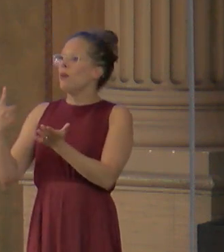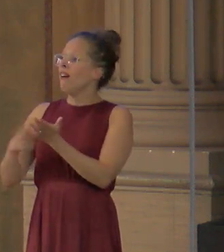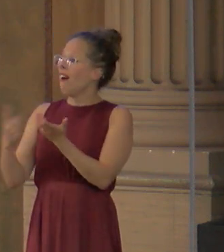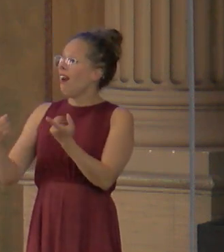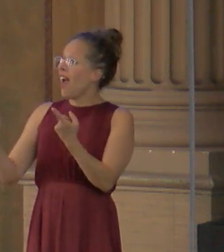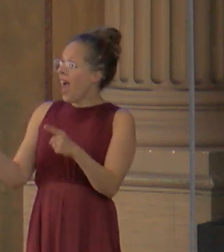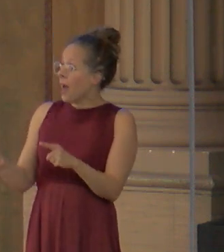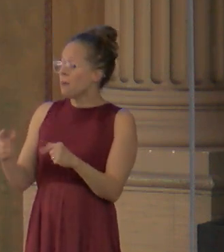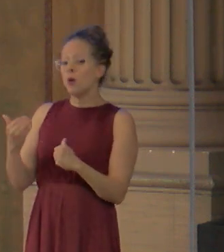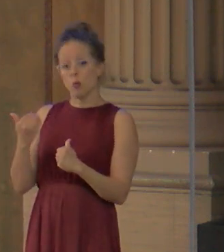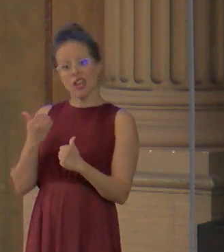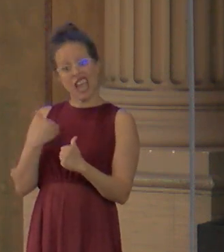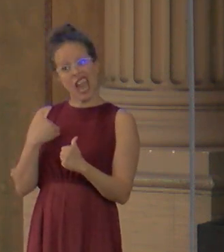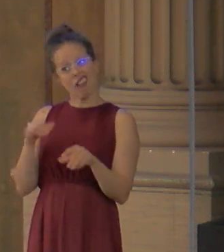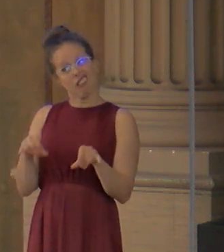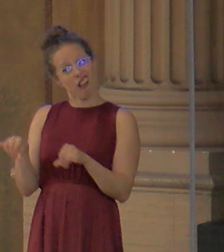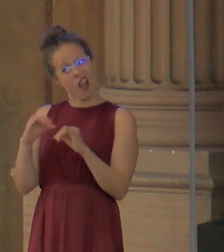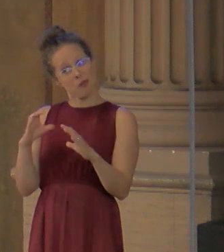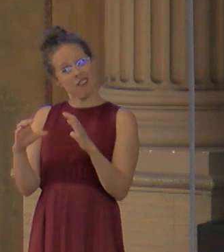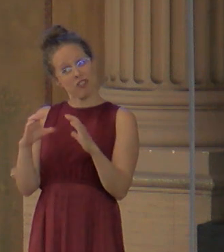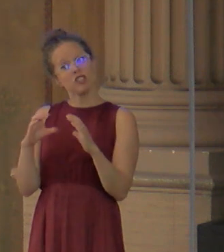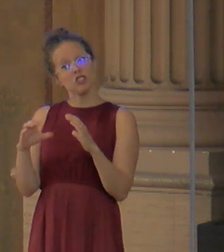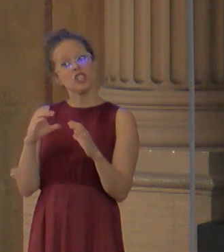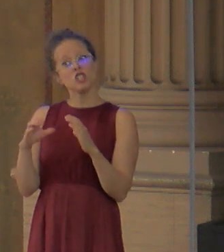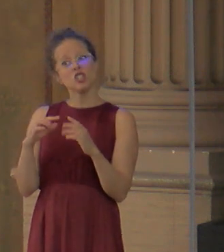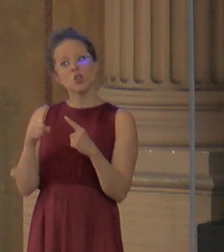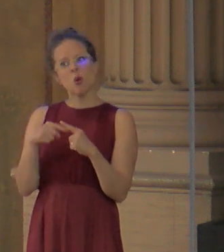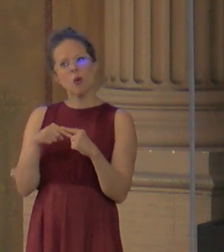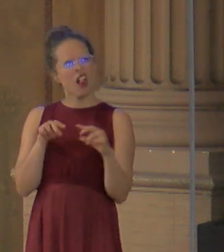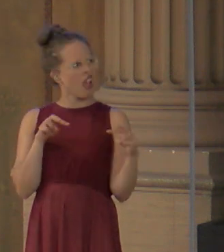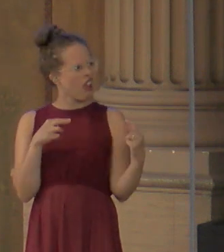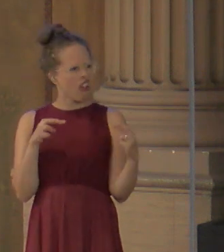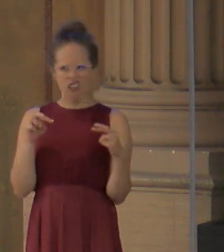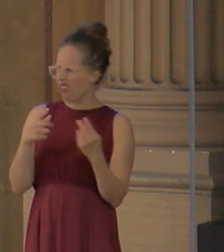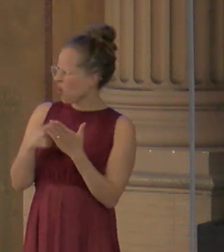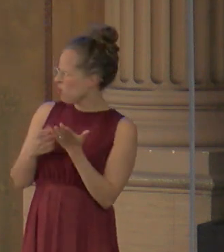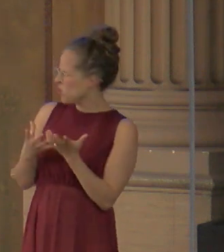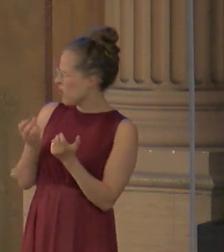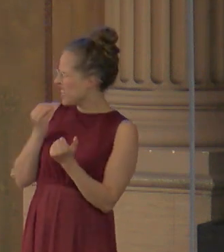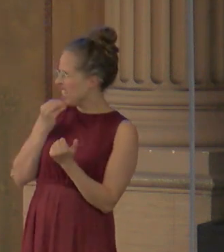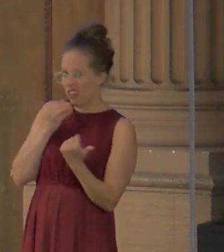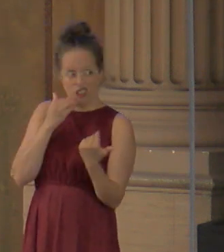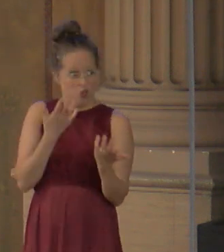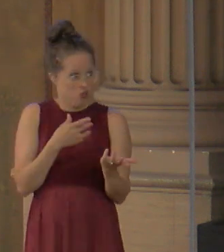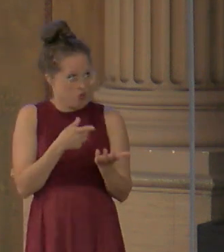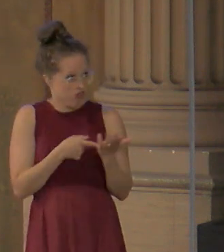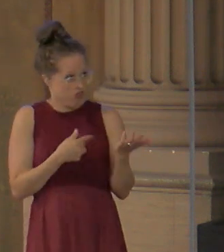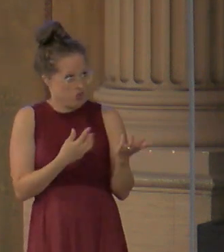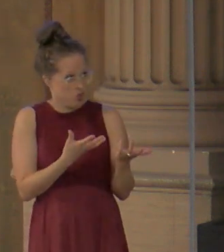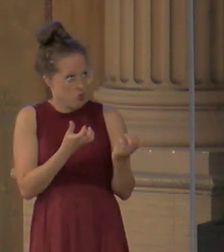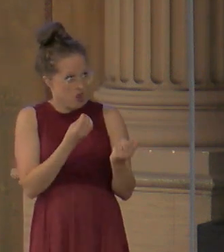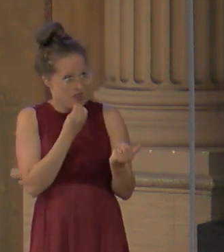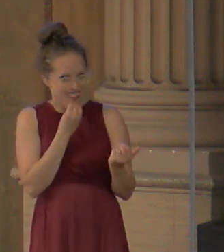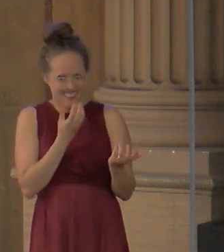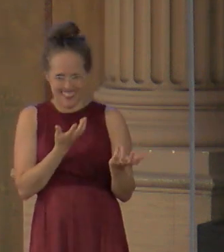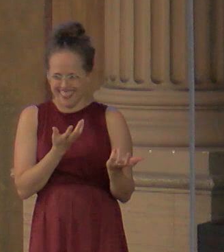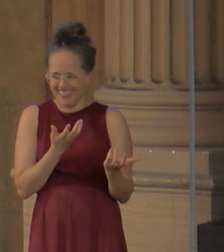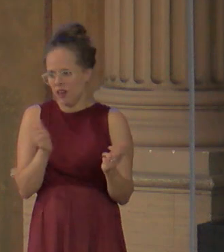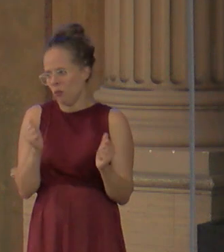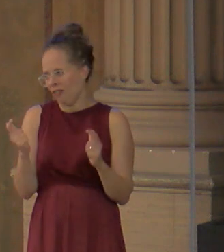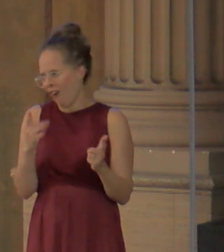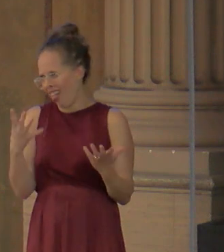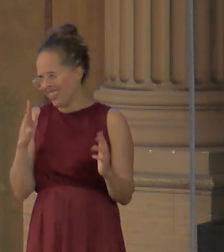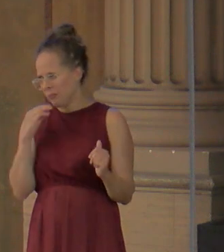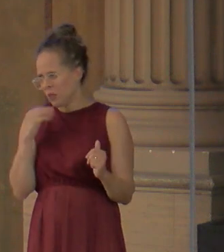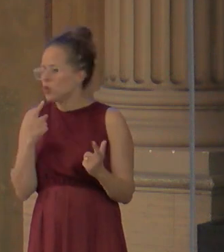conversation when we can't decide what or where to eat. Everybody goes through this, right? So she'll say, hey, what do